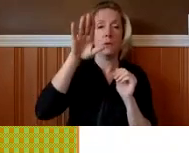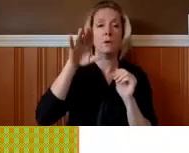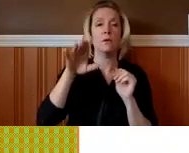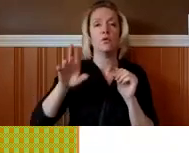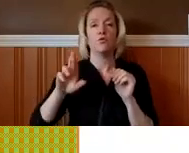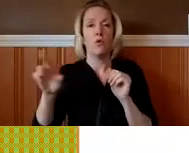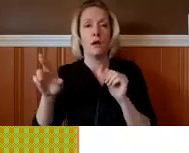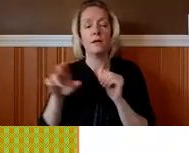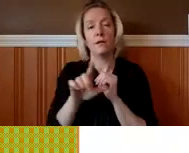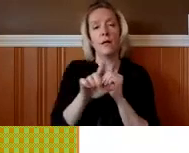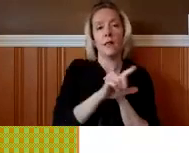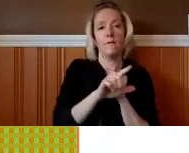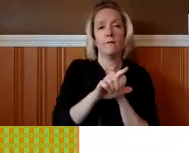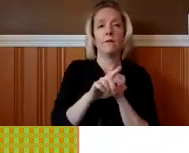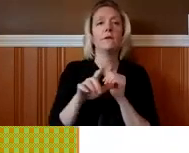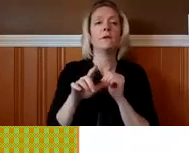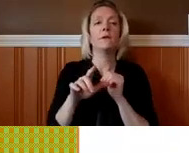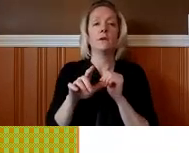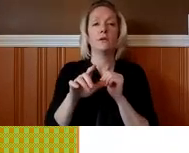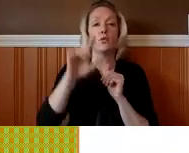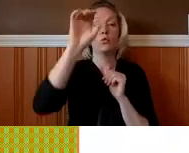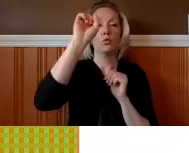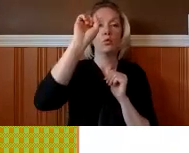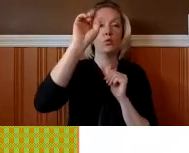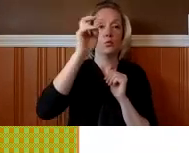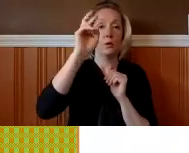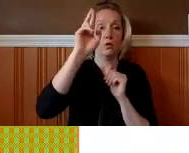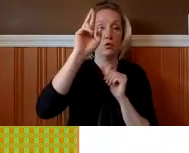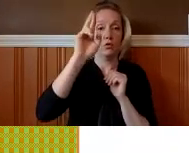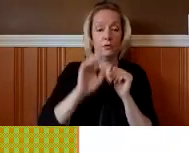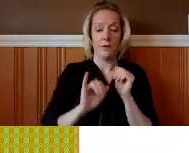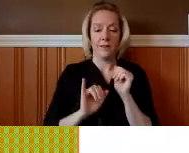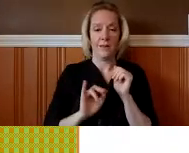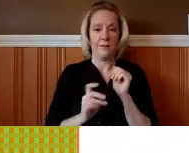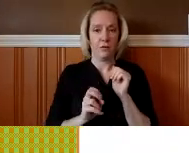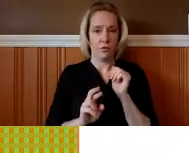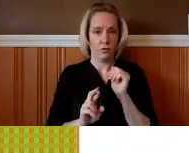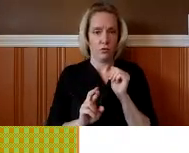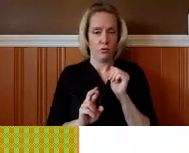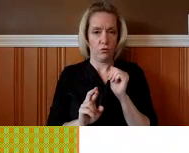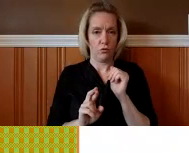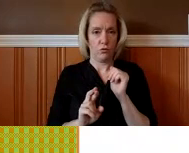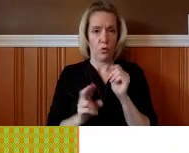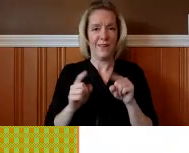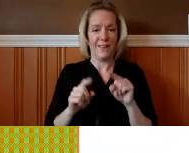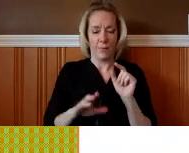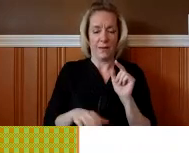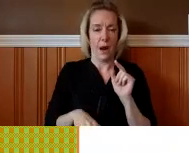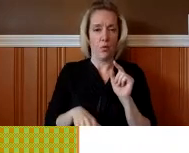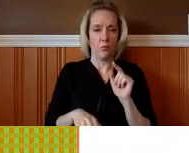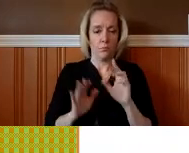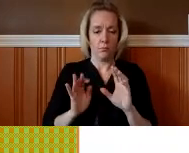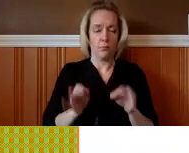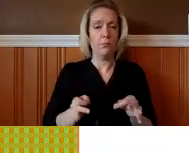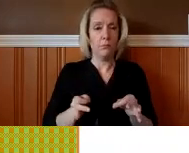visual field and your left visual field, and then inferior is what's happening lower. Your lower visual field is your inferior